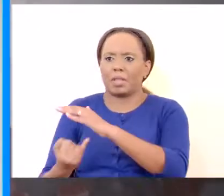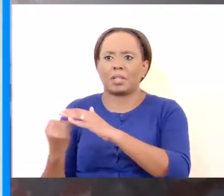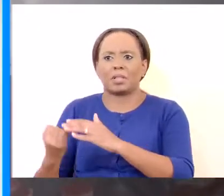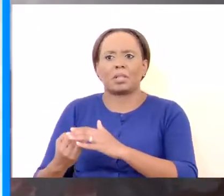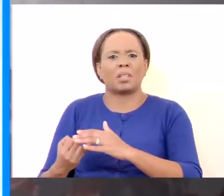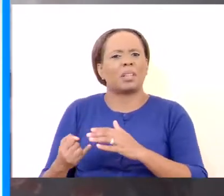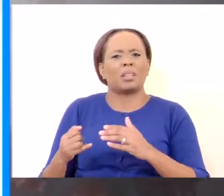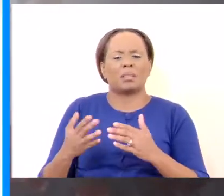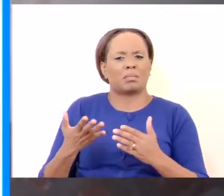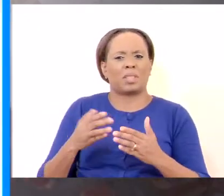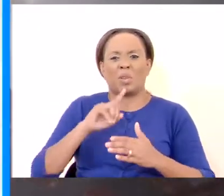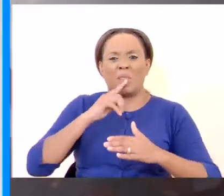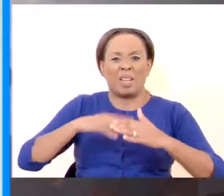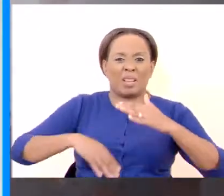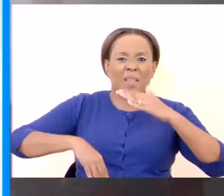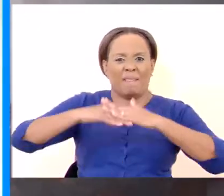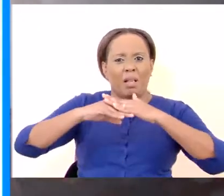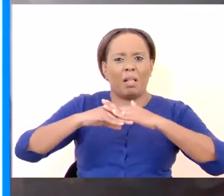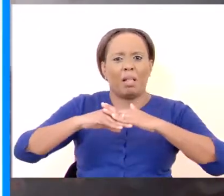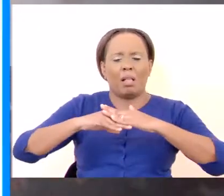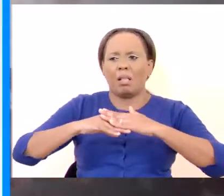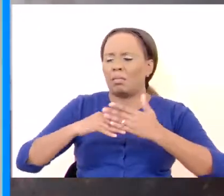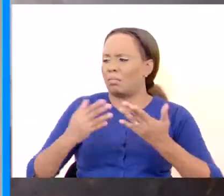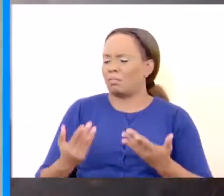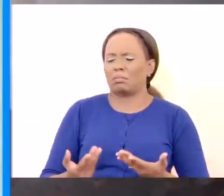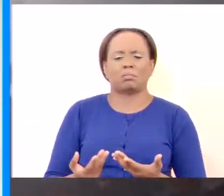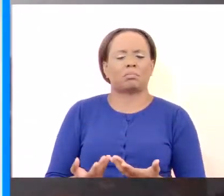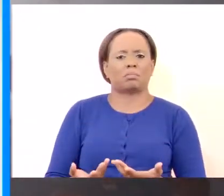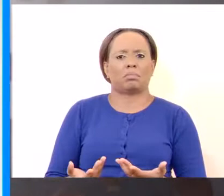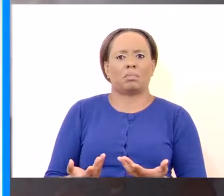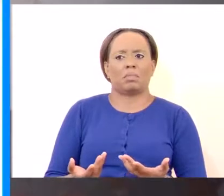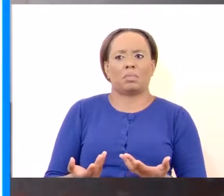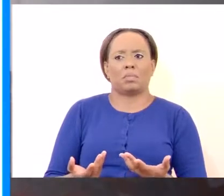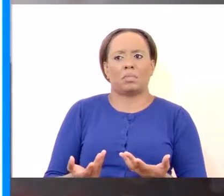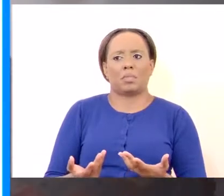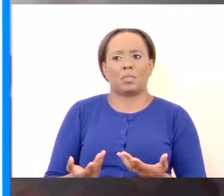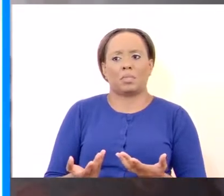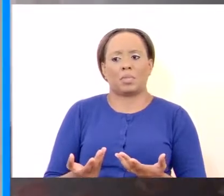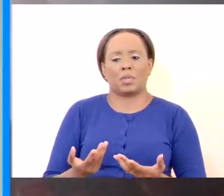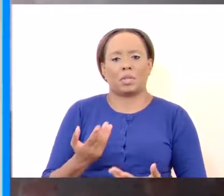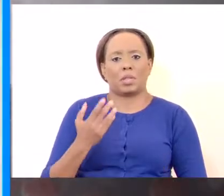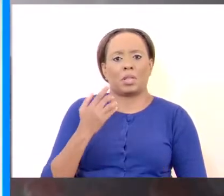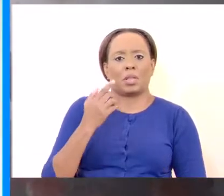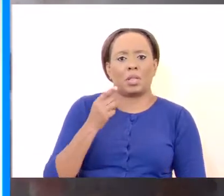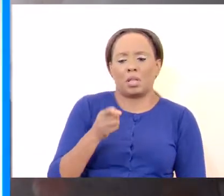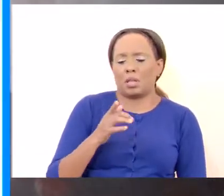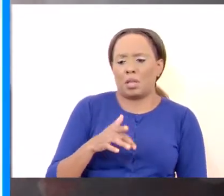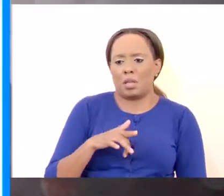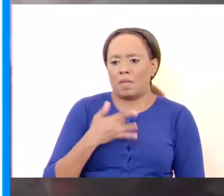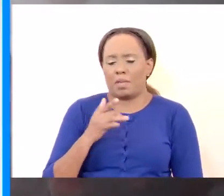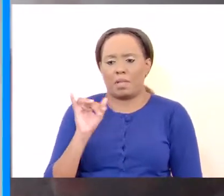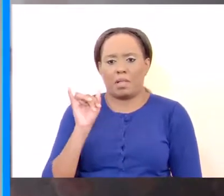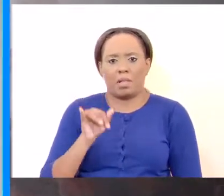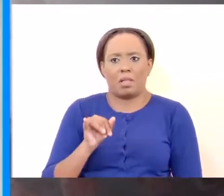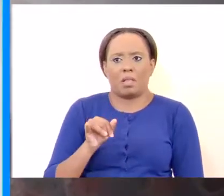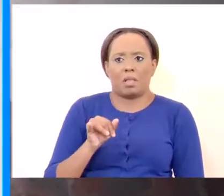this stage? How close are we to that point when that primary isolation facility